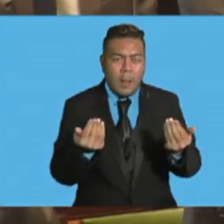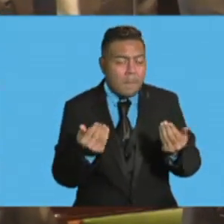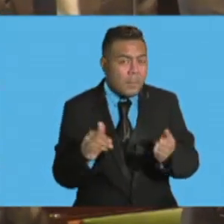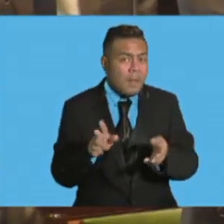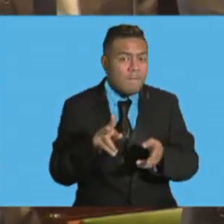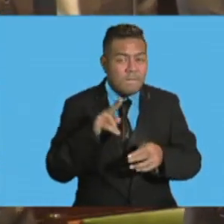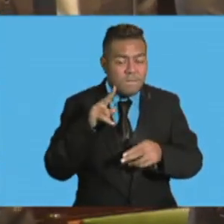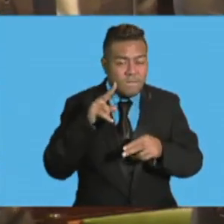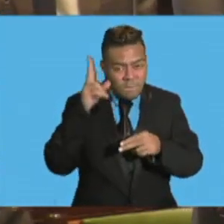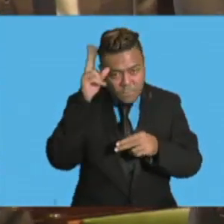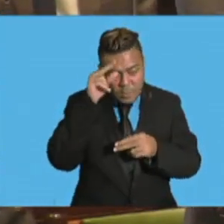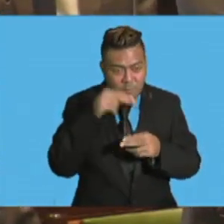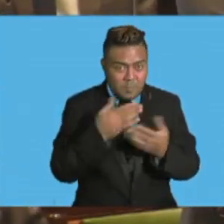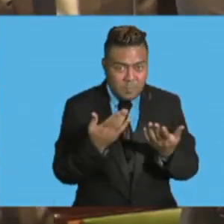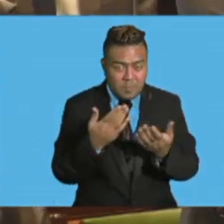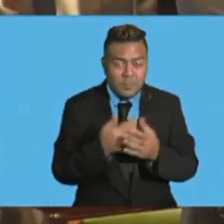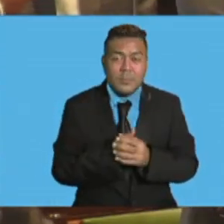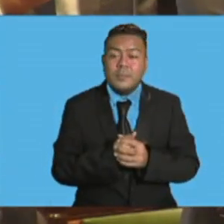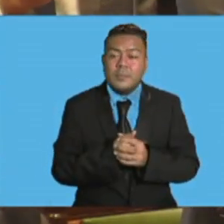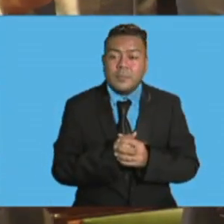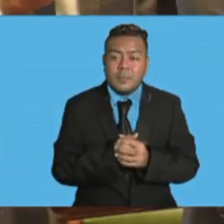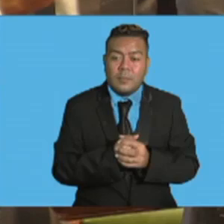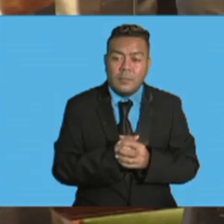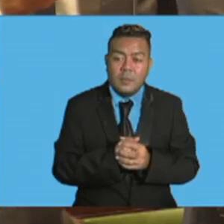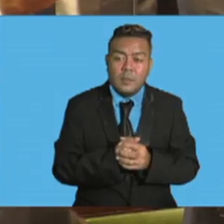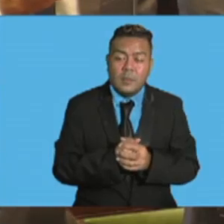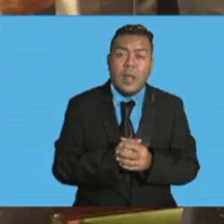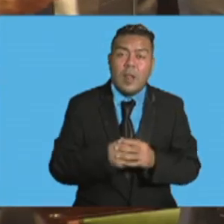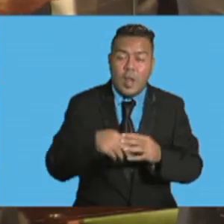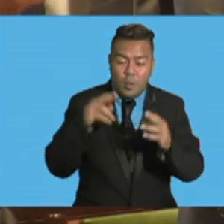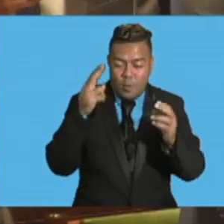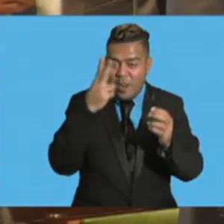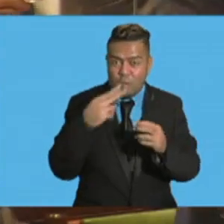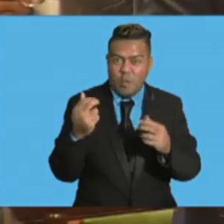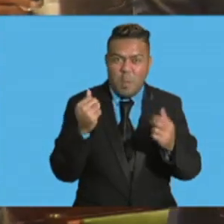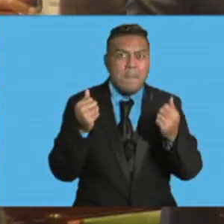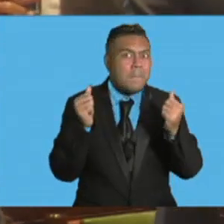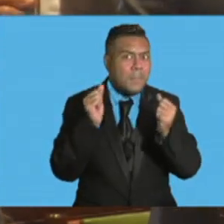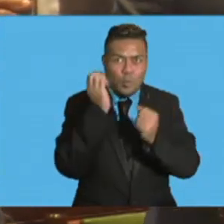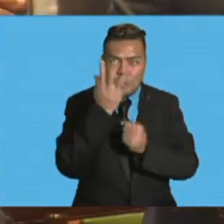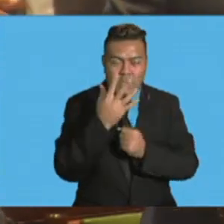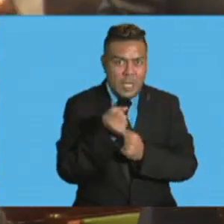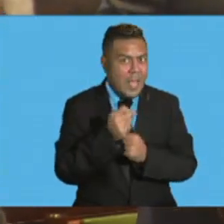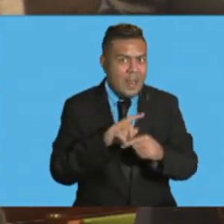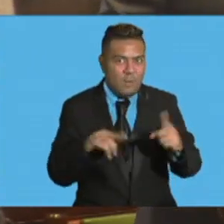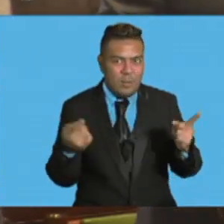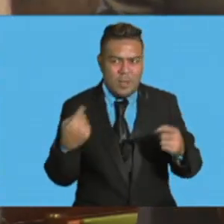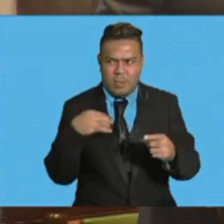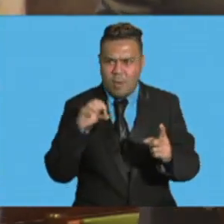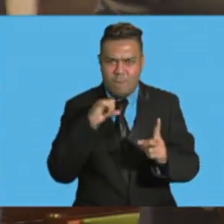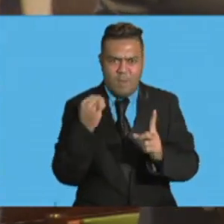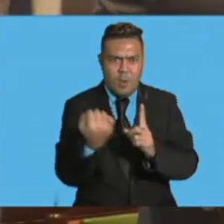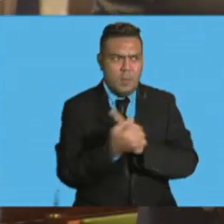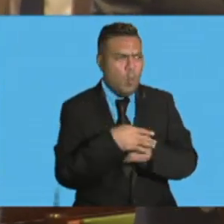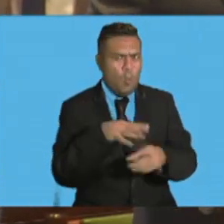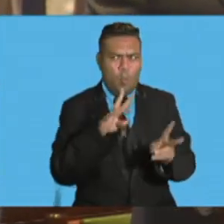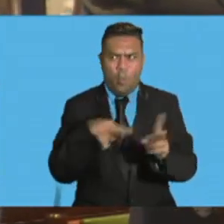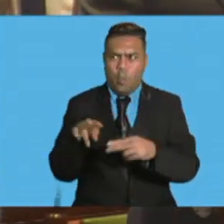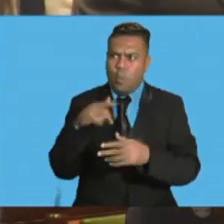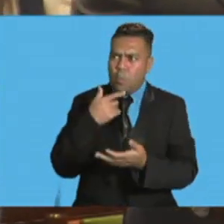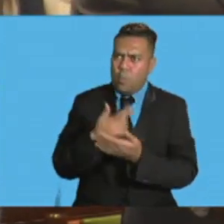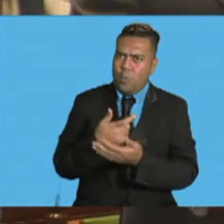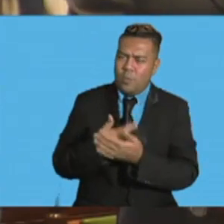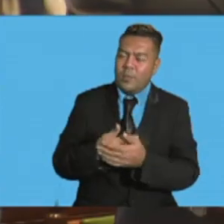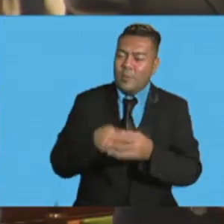hospitality. Many, for the first time, had the opportunity to experience our natural beauty and the pristine environment. And also, more importantly, we were able to show to the world